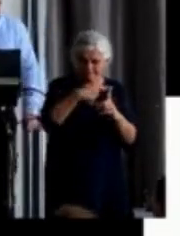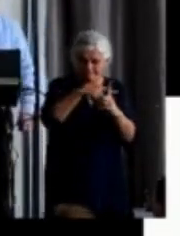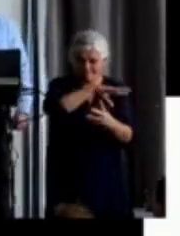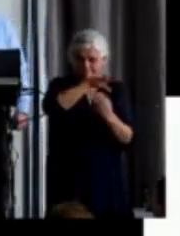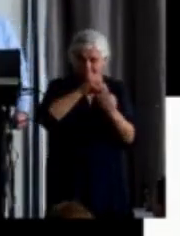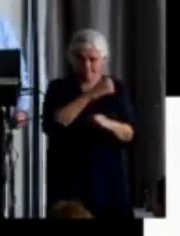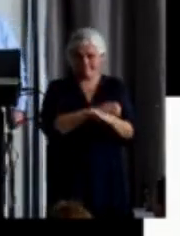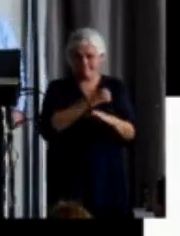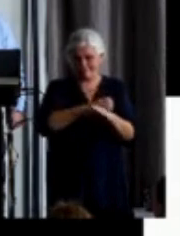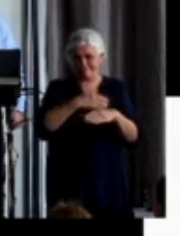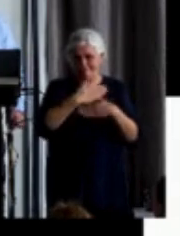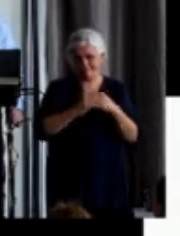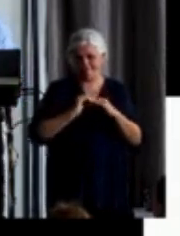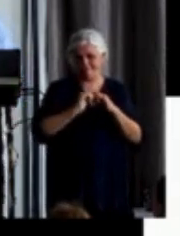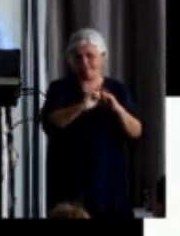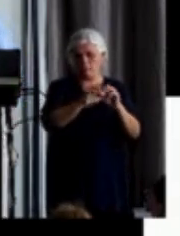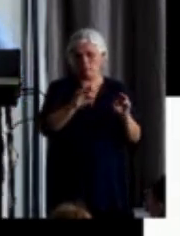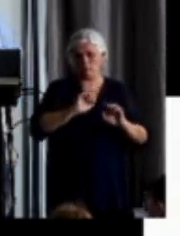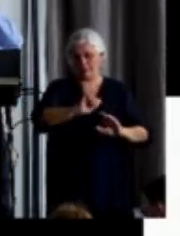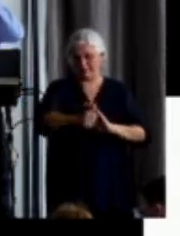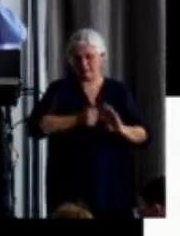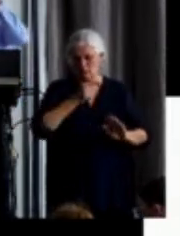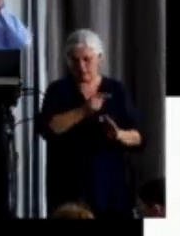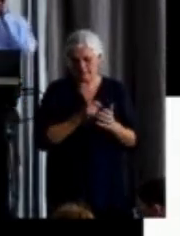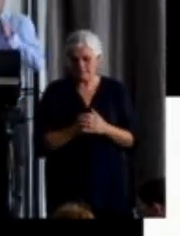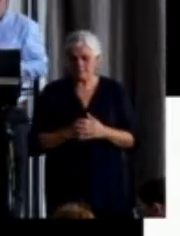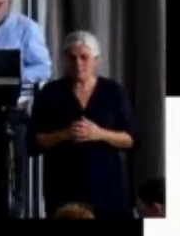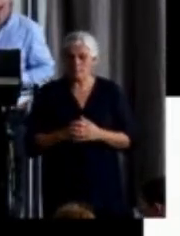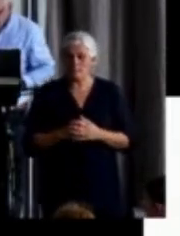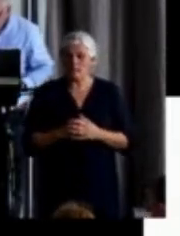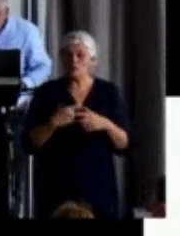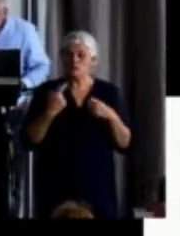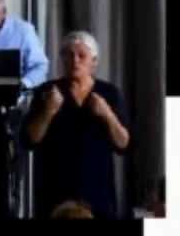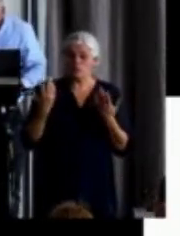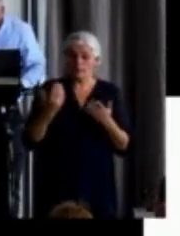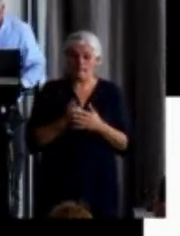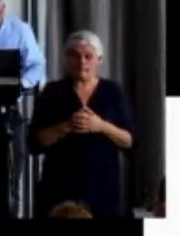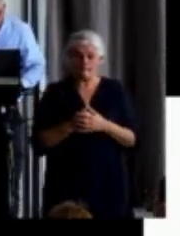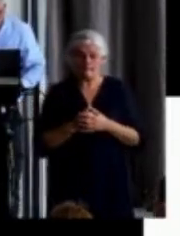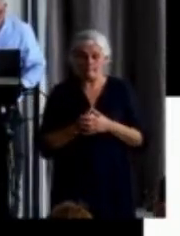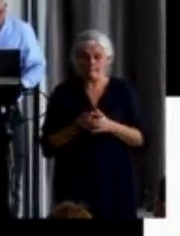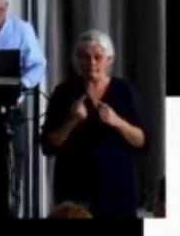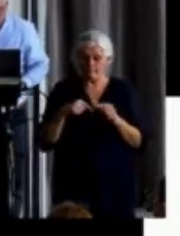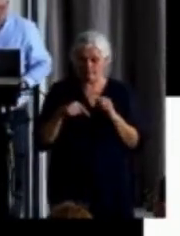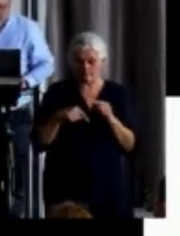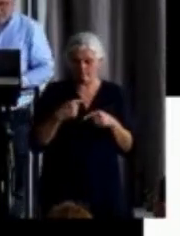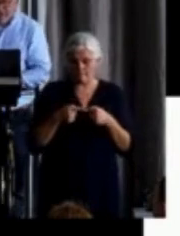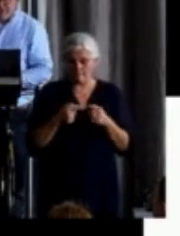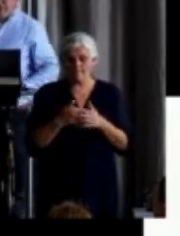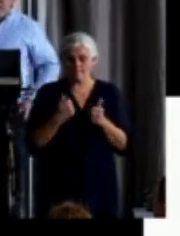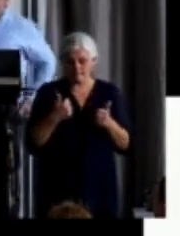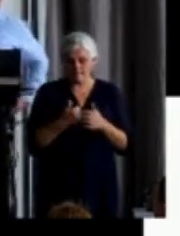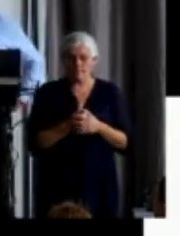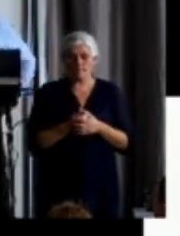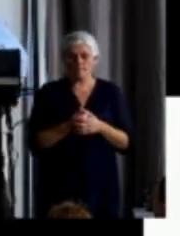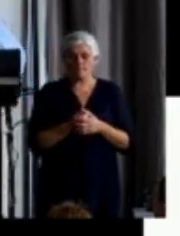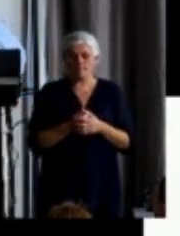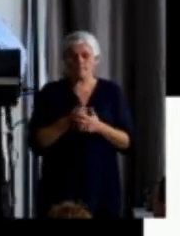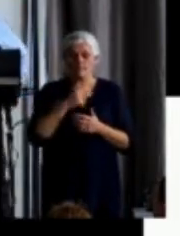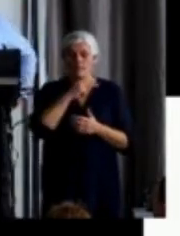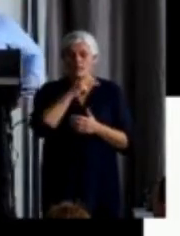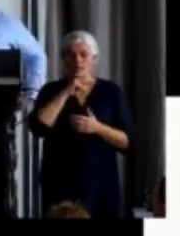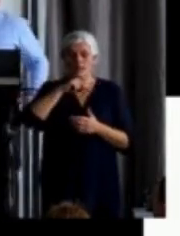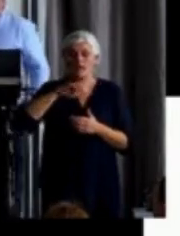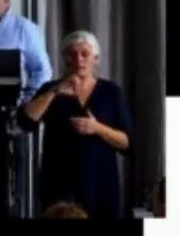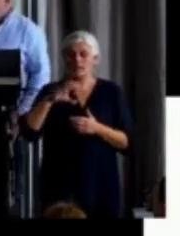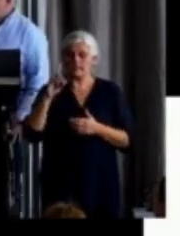chronicity that people are experiencing. So, have I gone back? No. So non-communicable